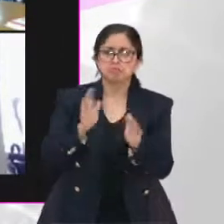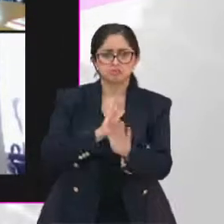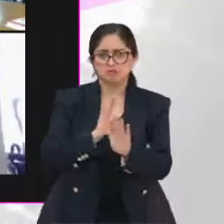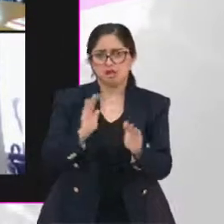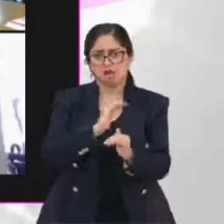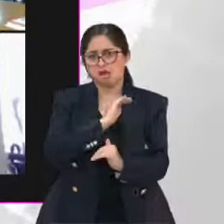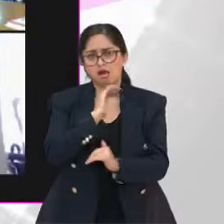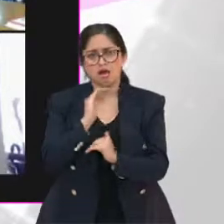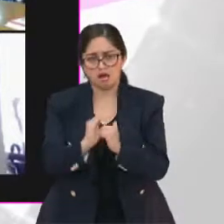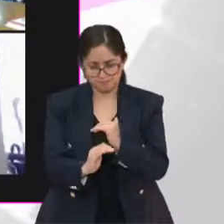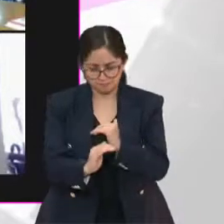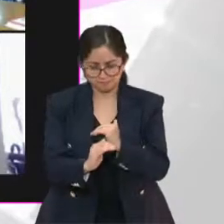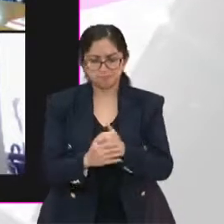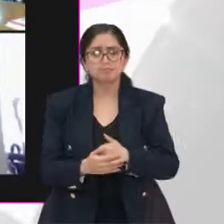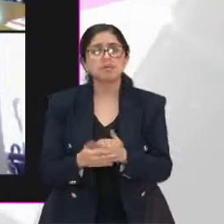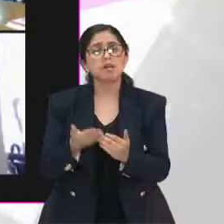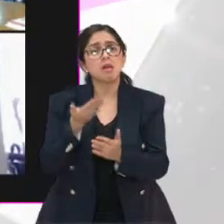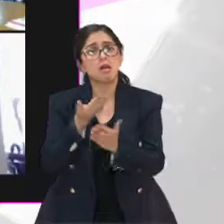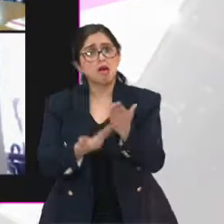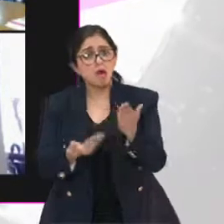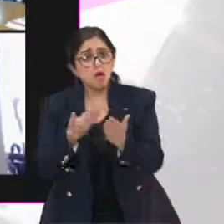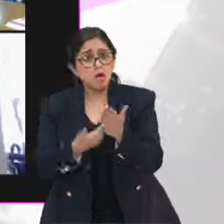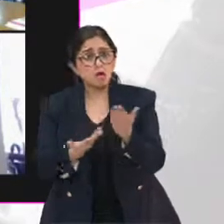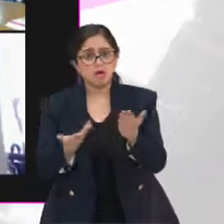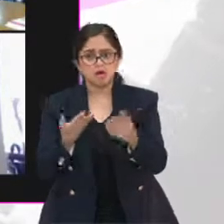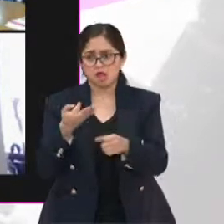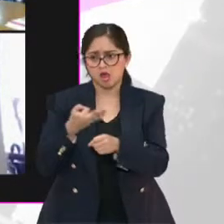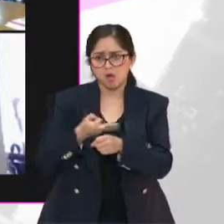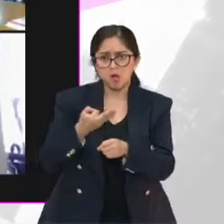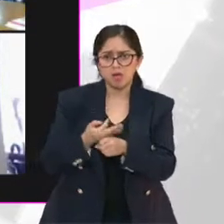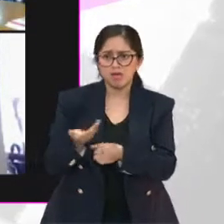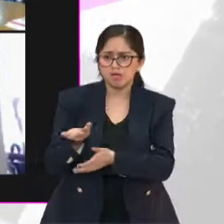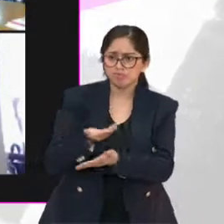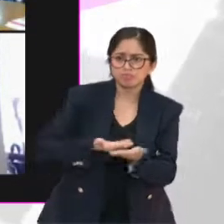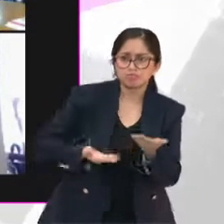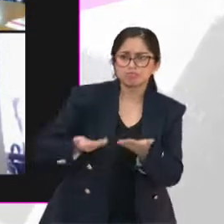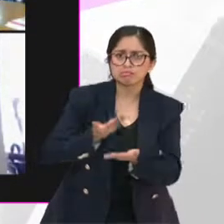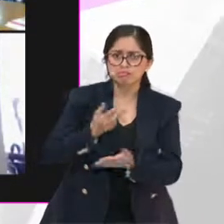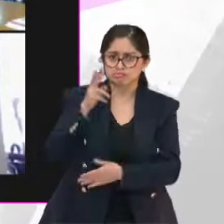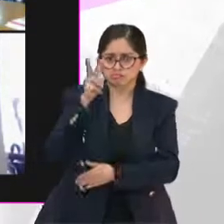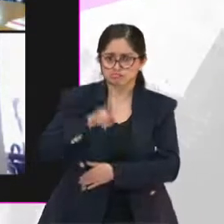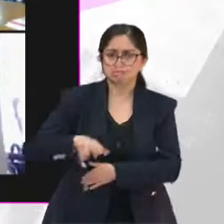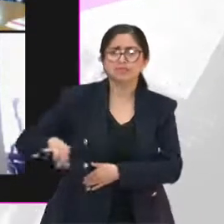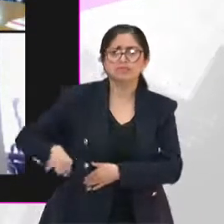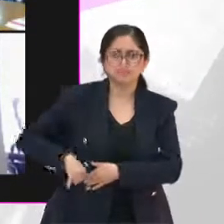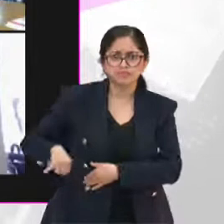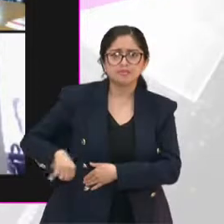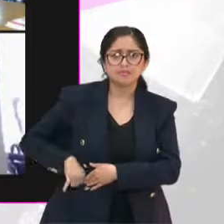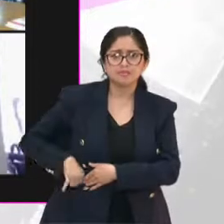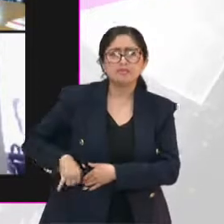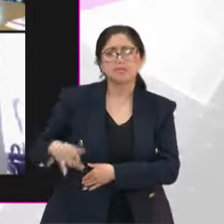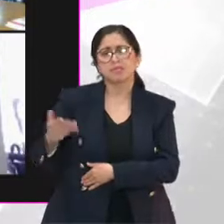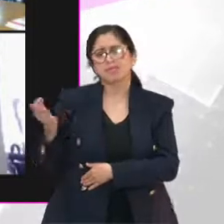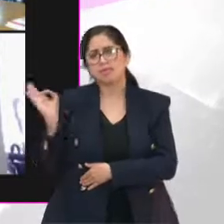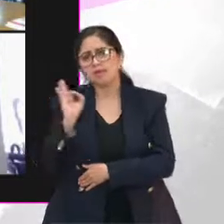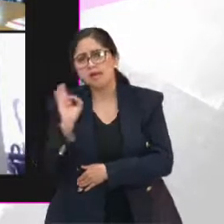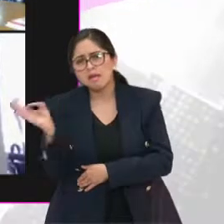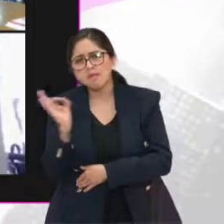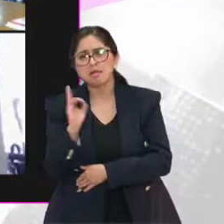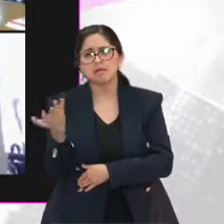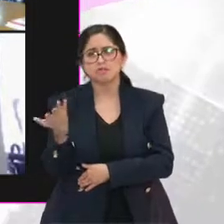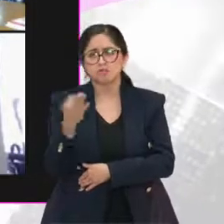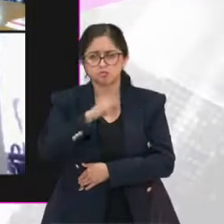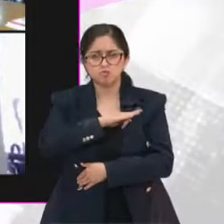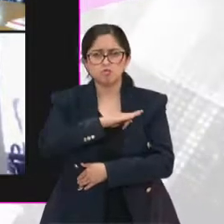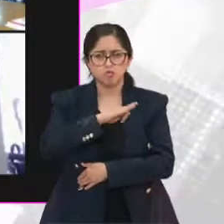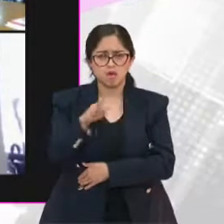are reaching the end of this exchange, and in order to close up this so interesting session,